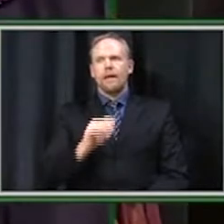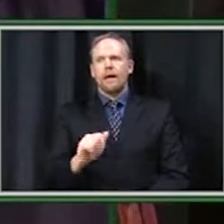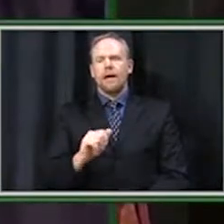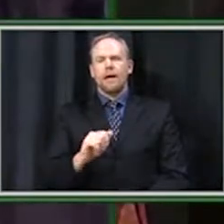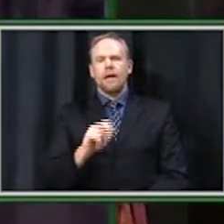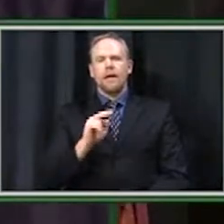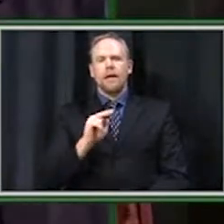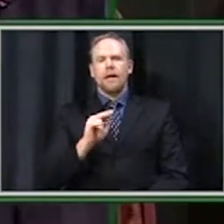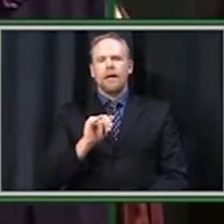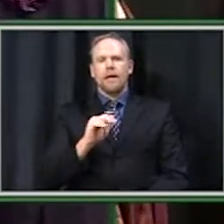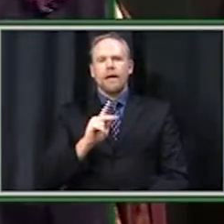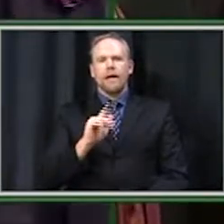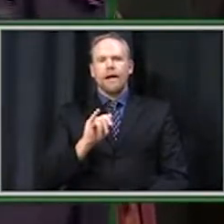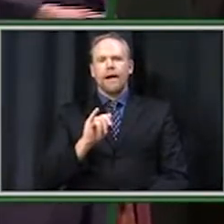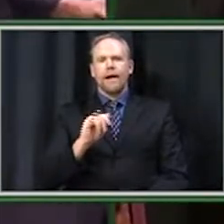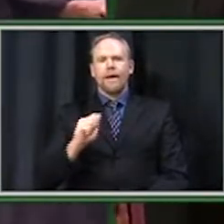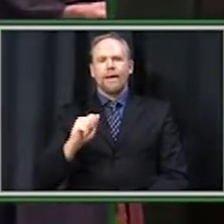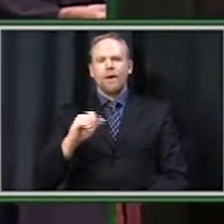Bogdanovich.